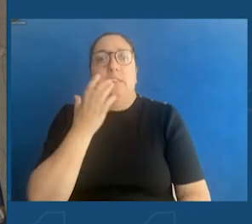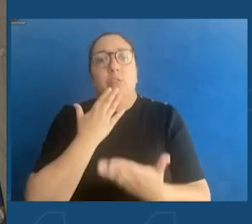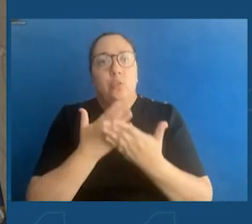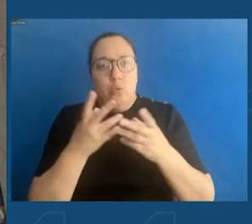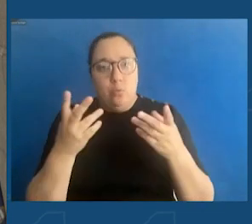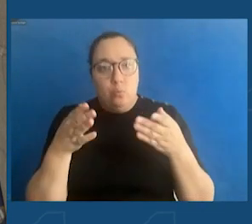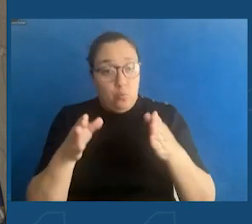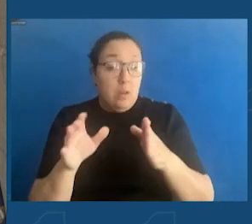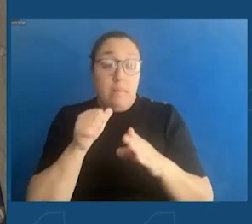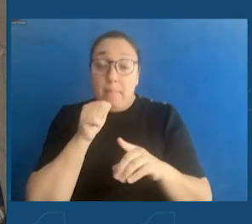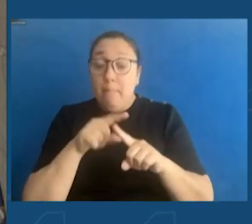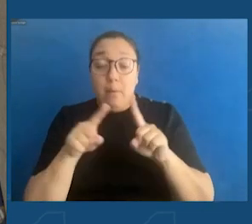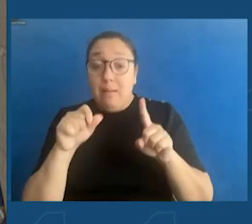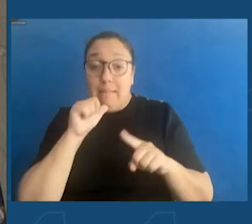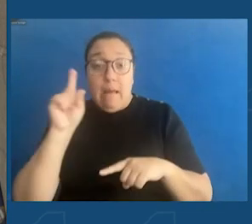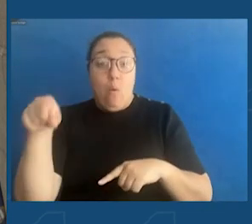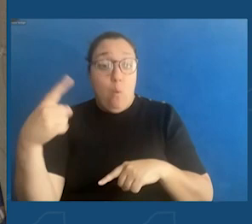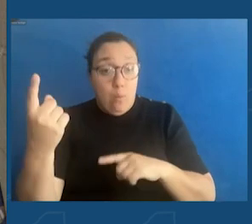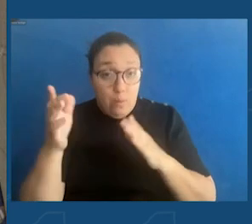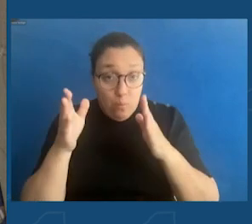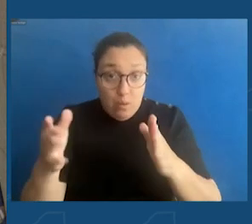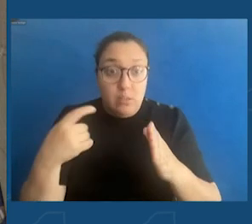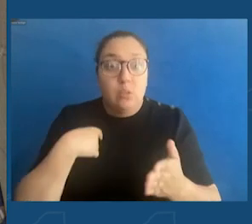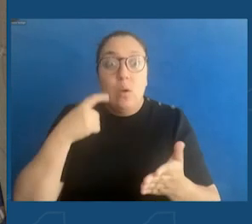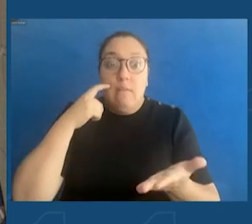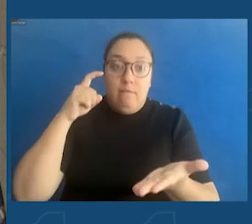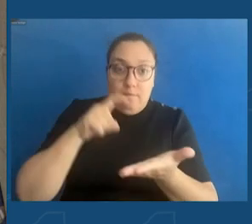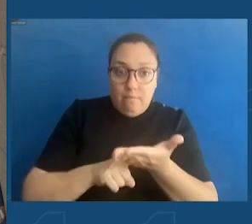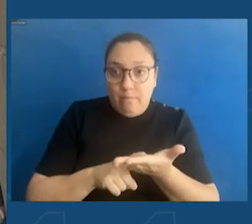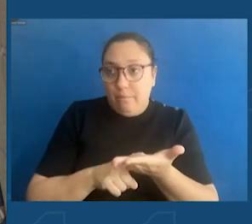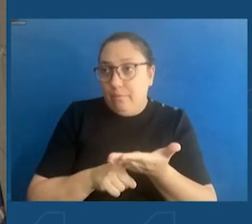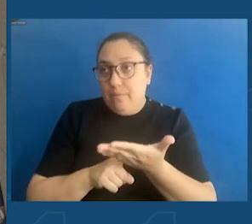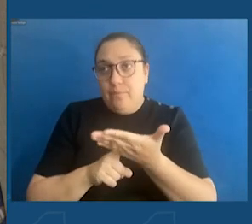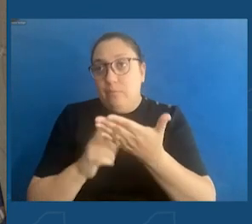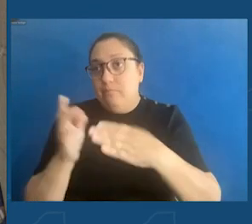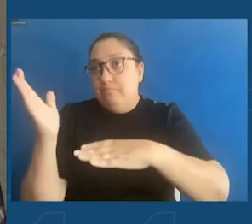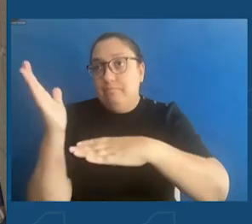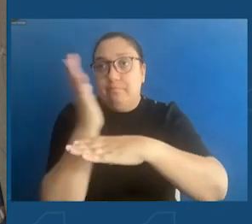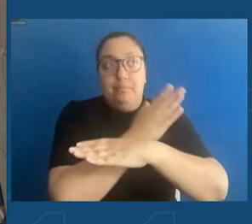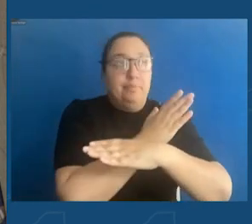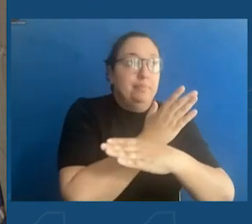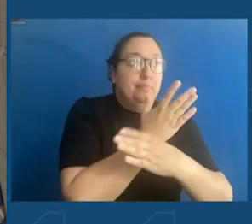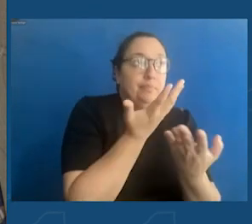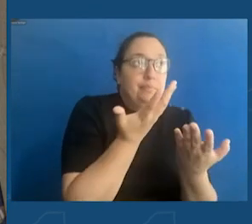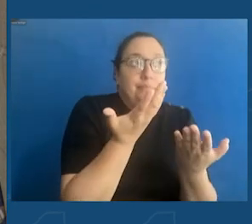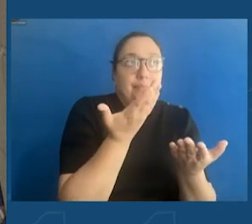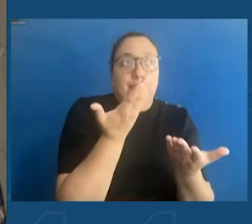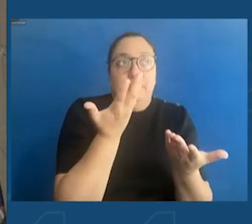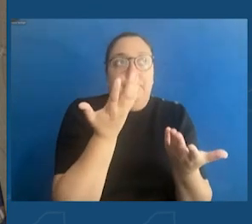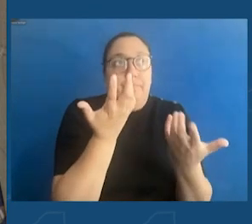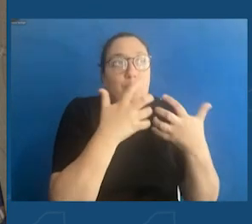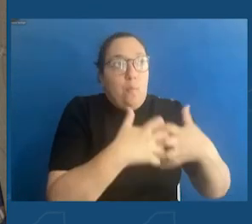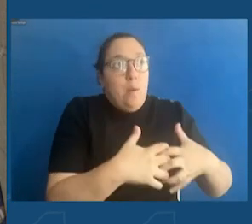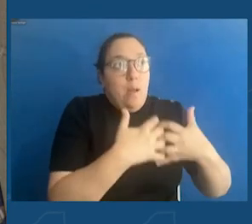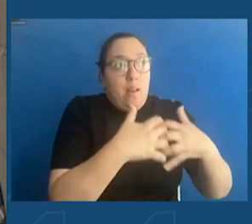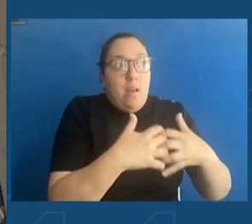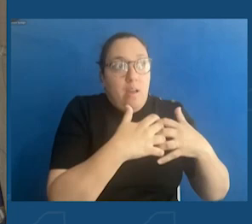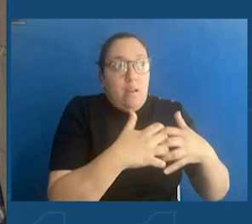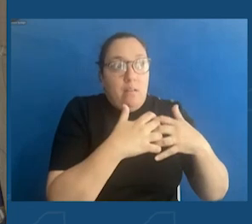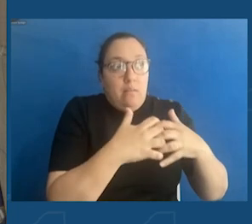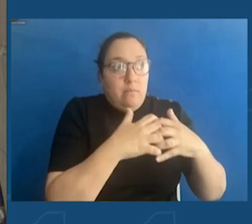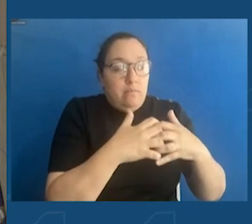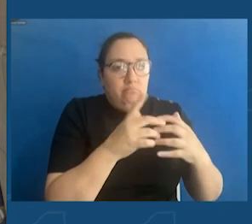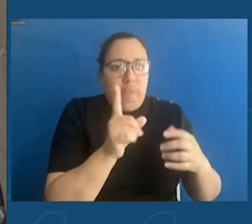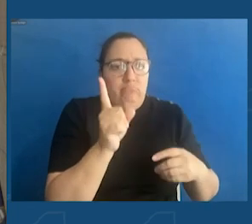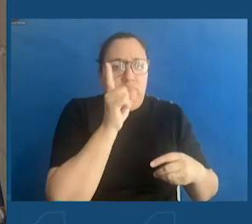I've witnessed everything from a robotic model that I helped deliver a baby when I was